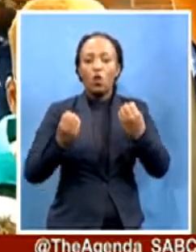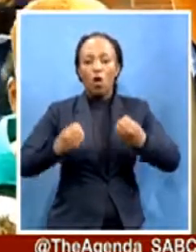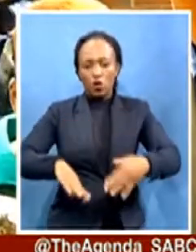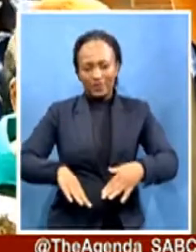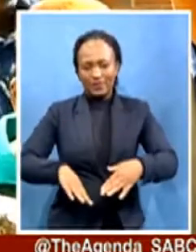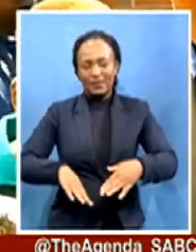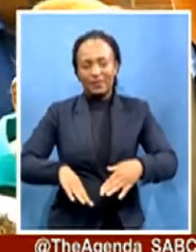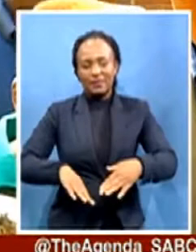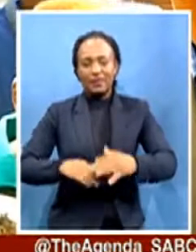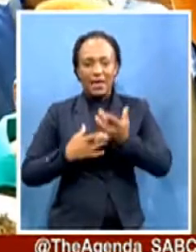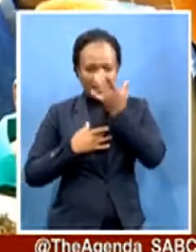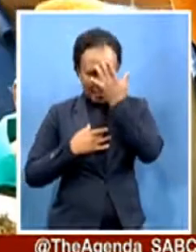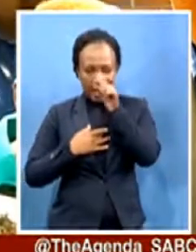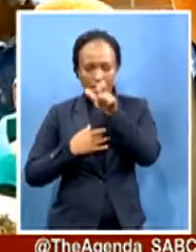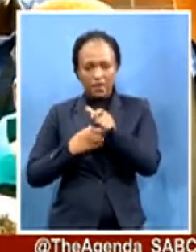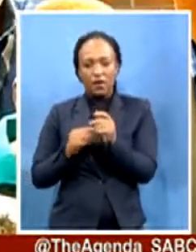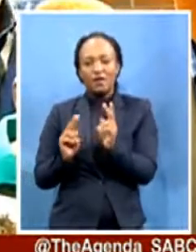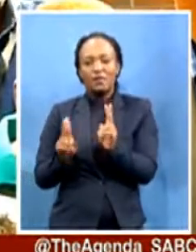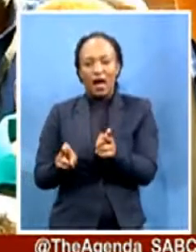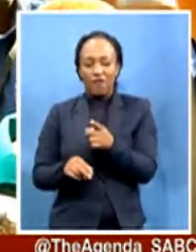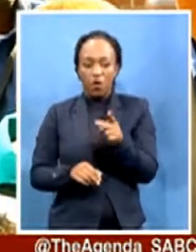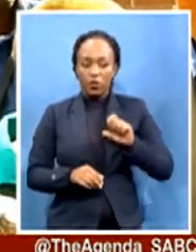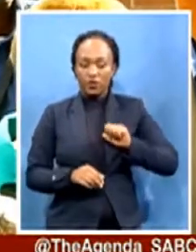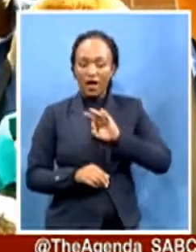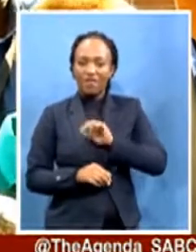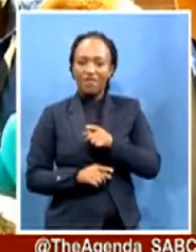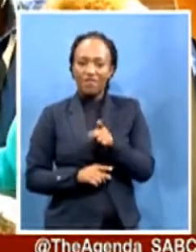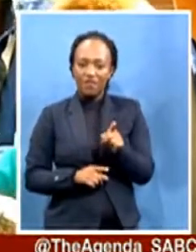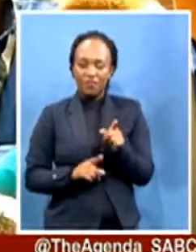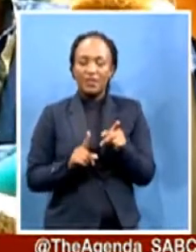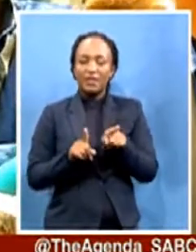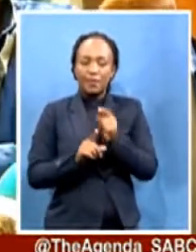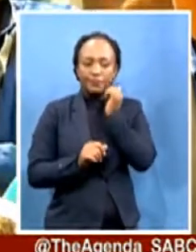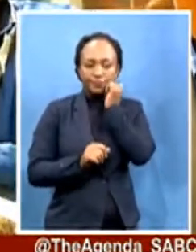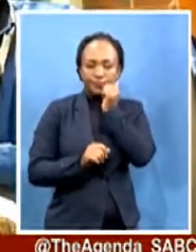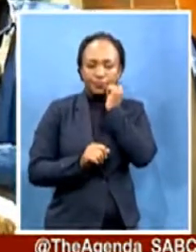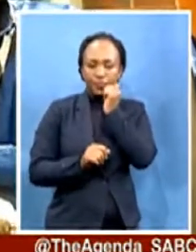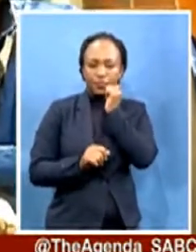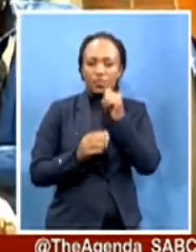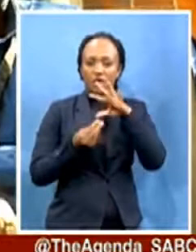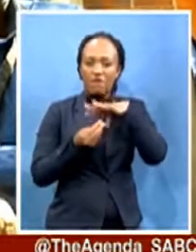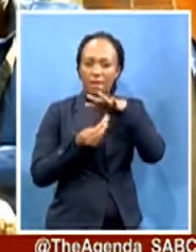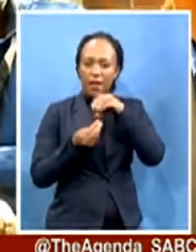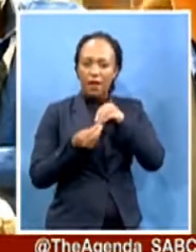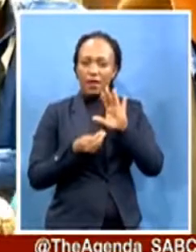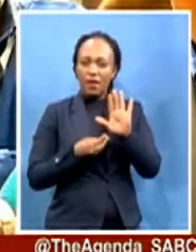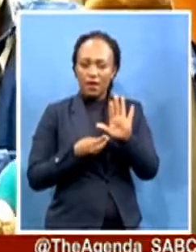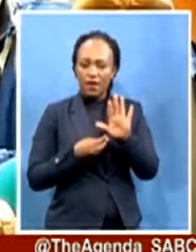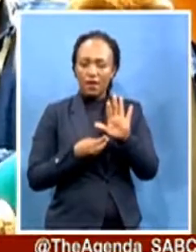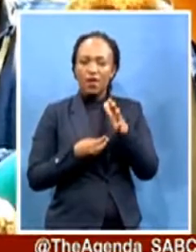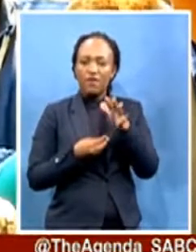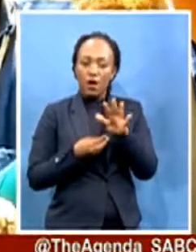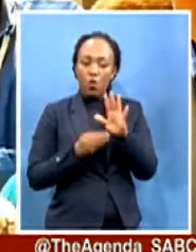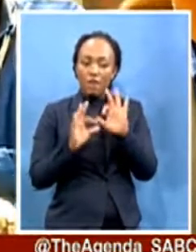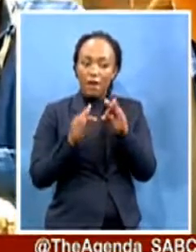want to convey condolences to the families that have lost their loved ones in the way that this one